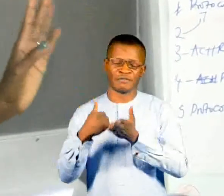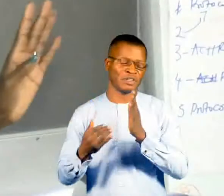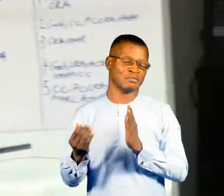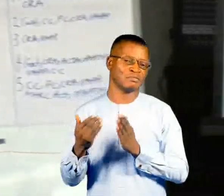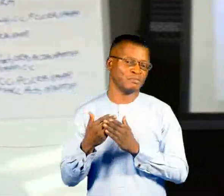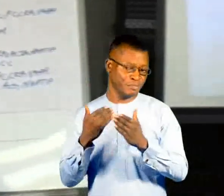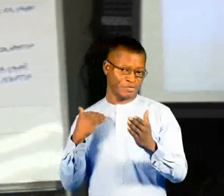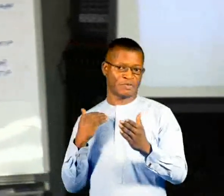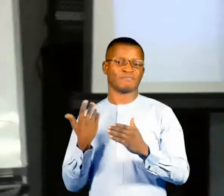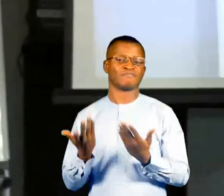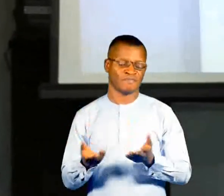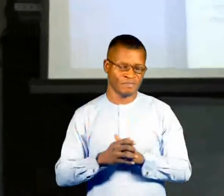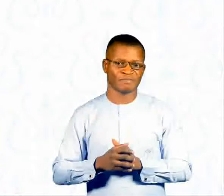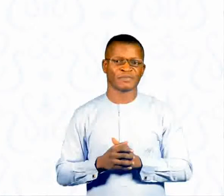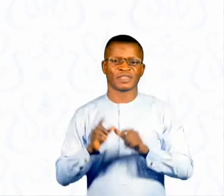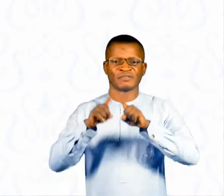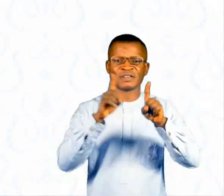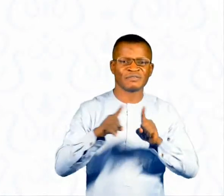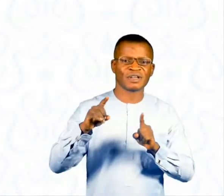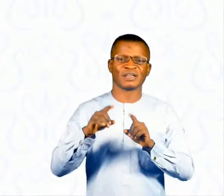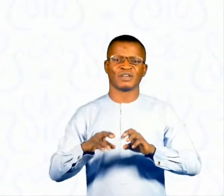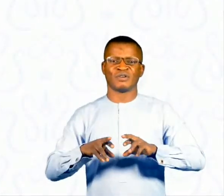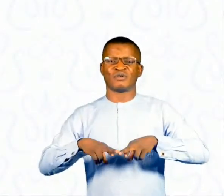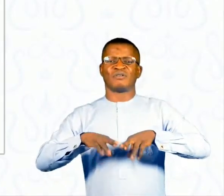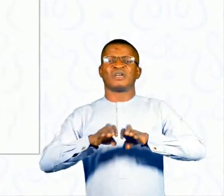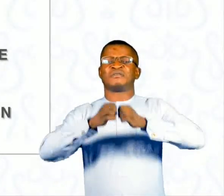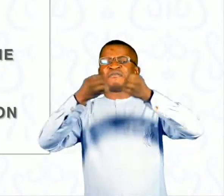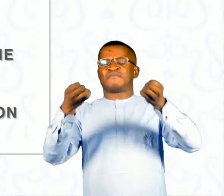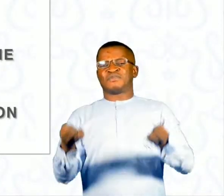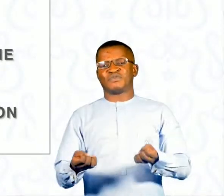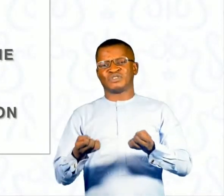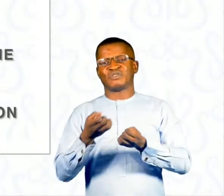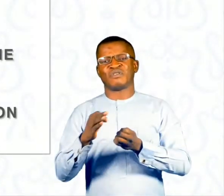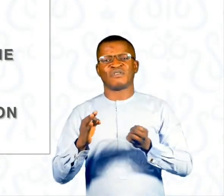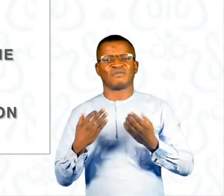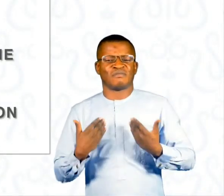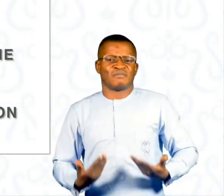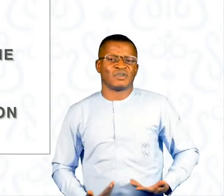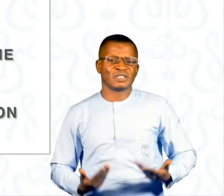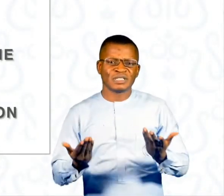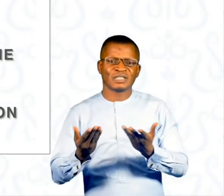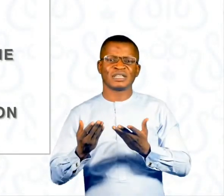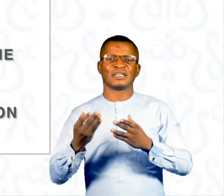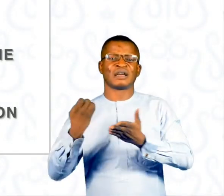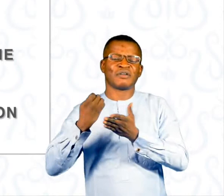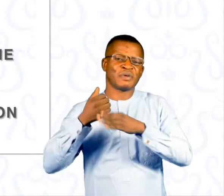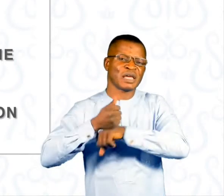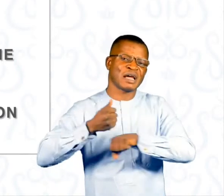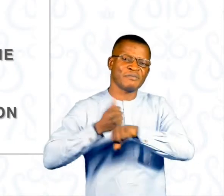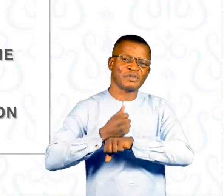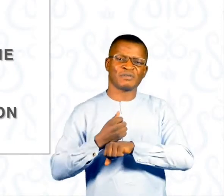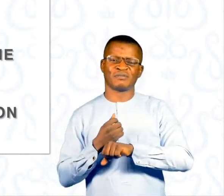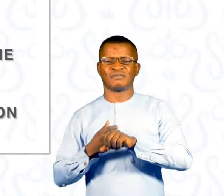law before. The Act prohibits incest, indecent exposure, FGM, forceful ejection from